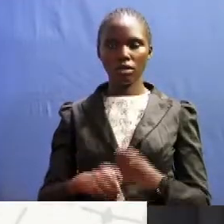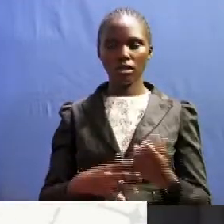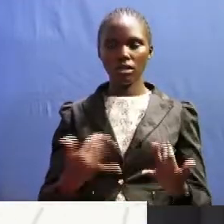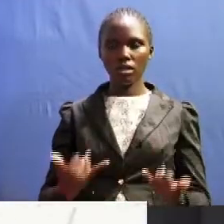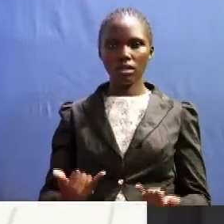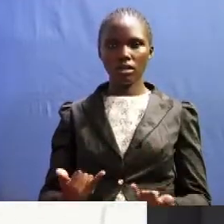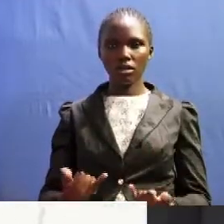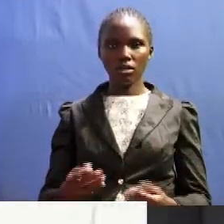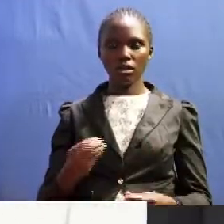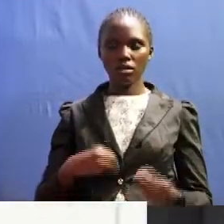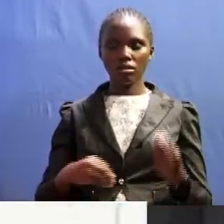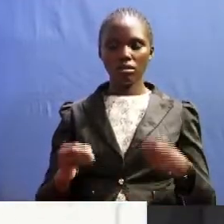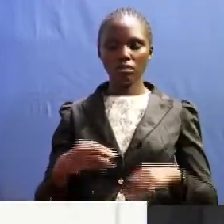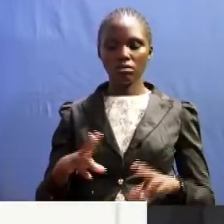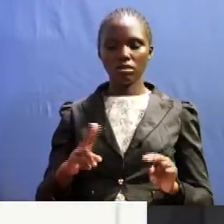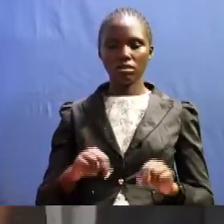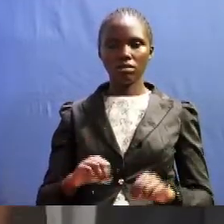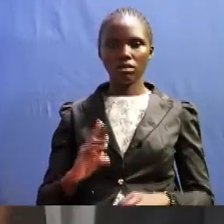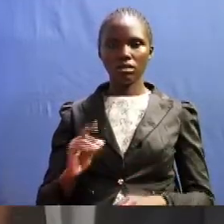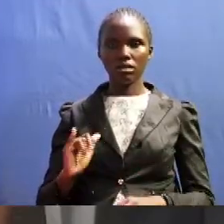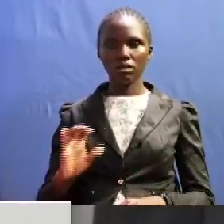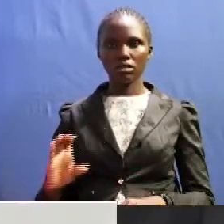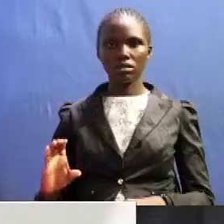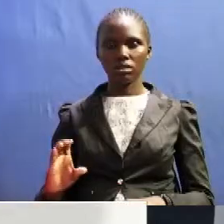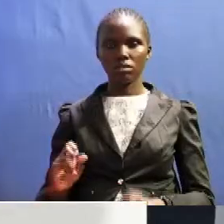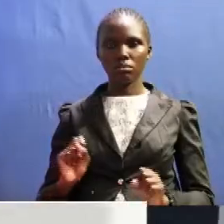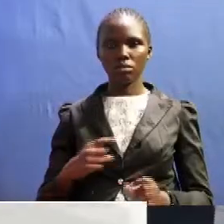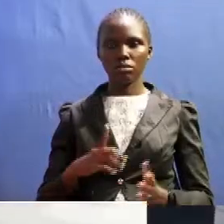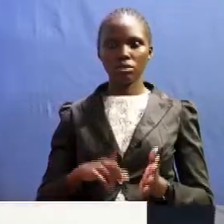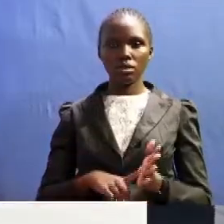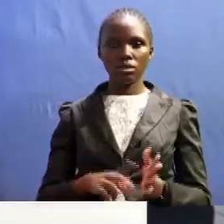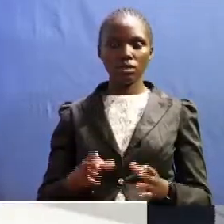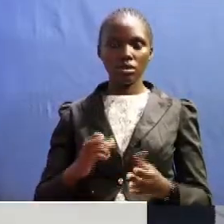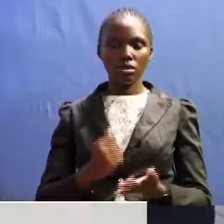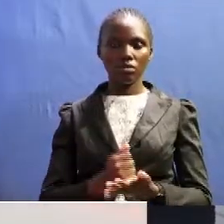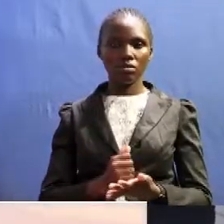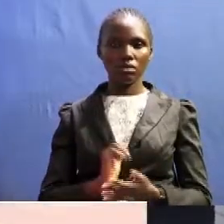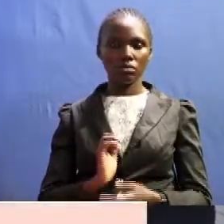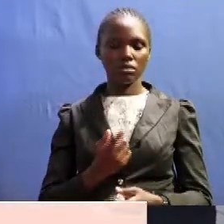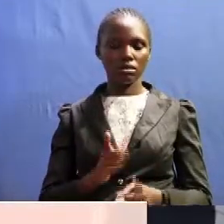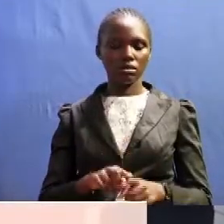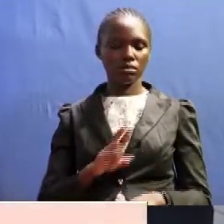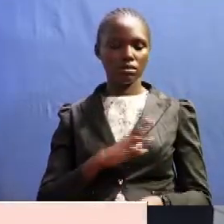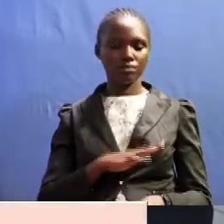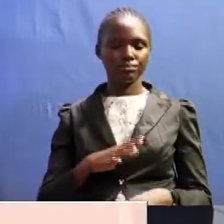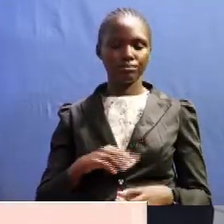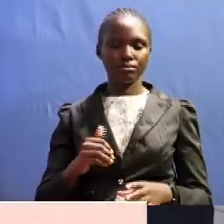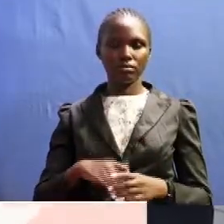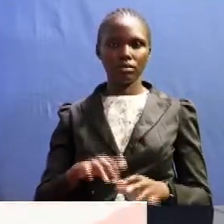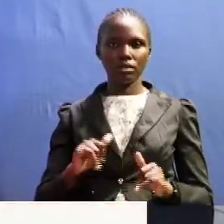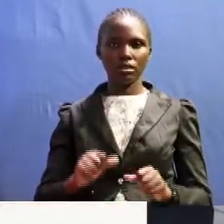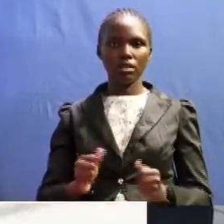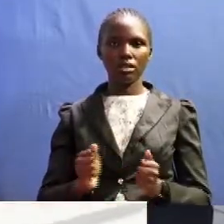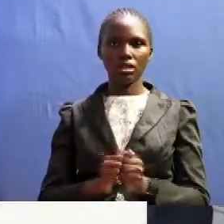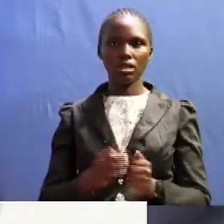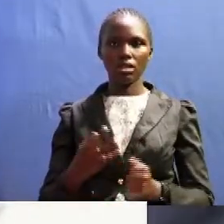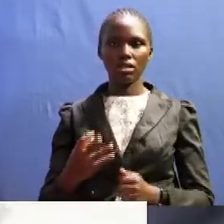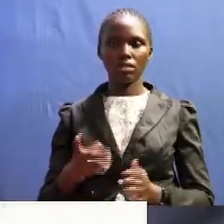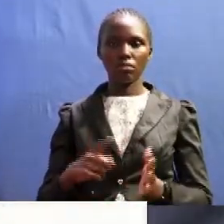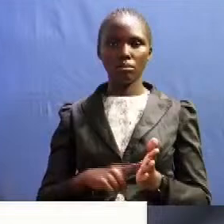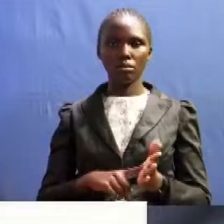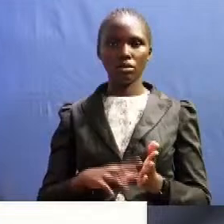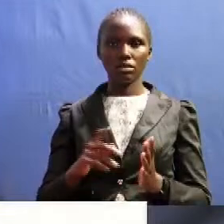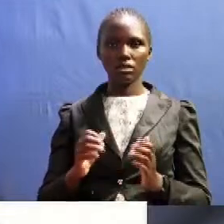Ethics and Anti-Corruption Commission detectives raided his office and residence, seizing 13.7 million in cash and